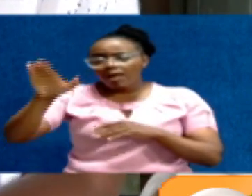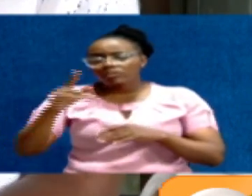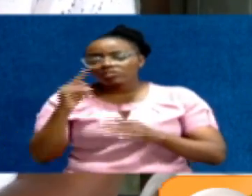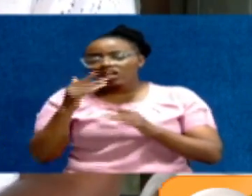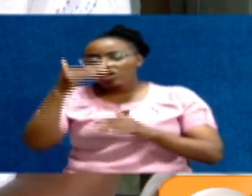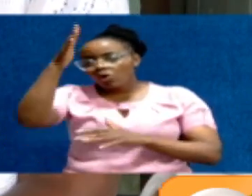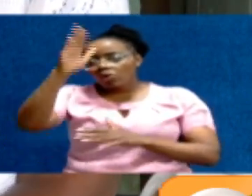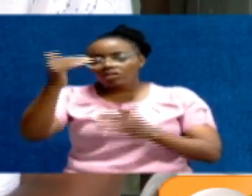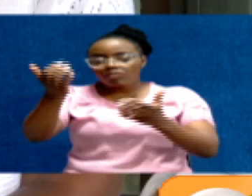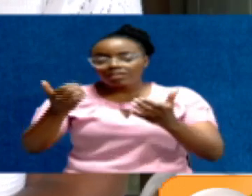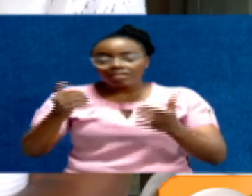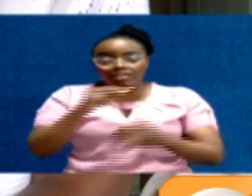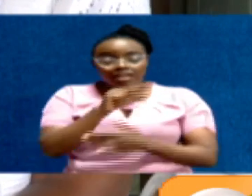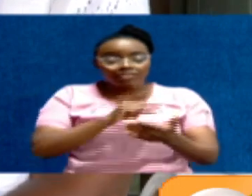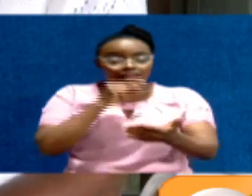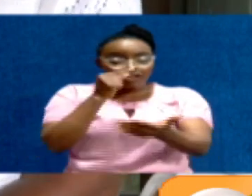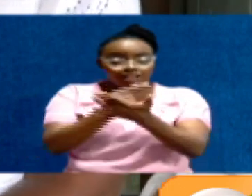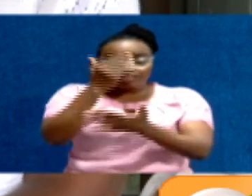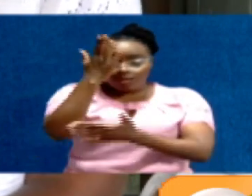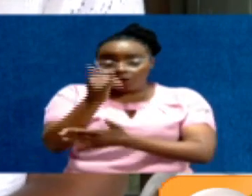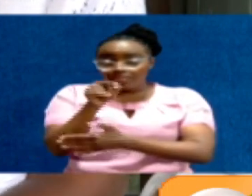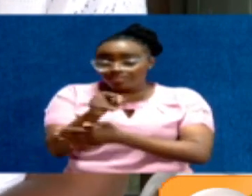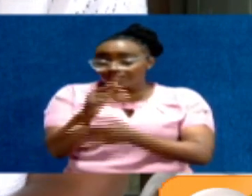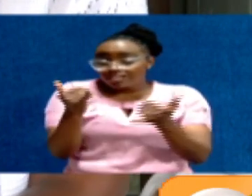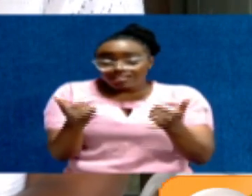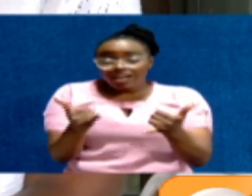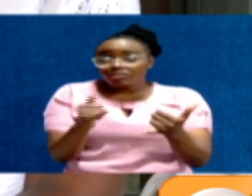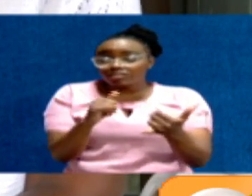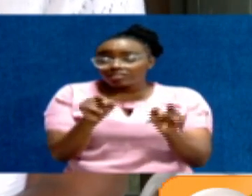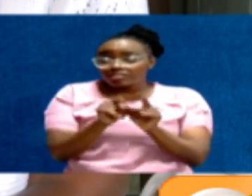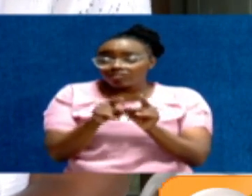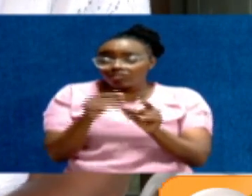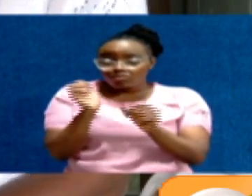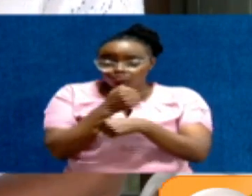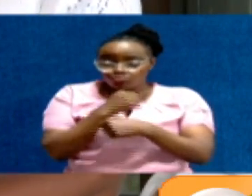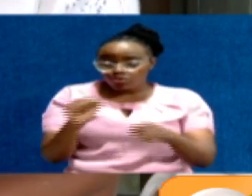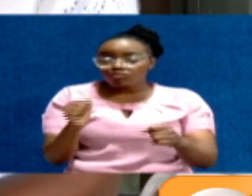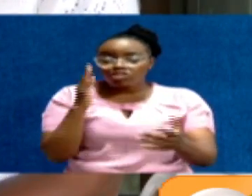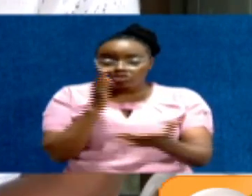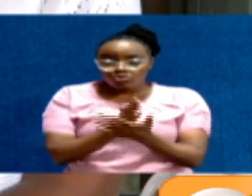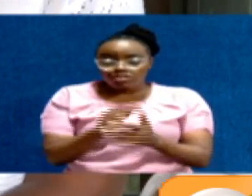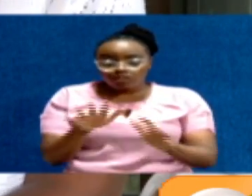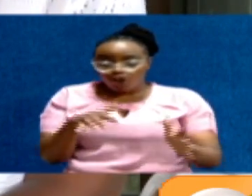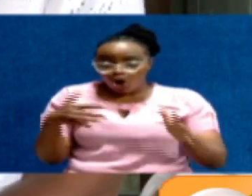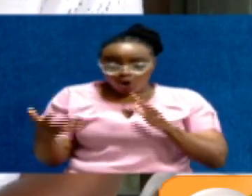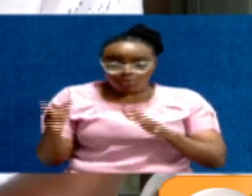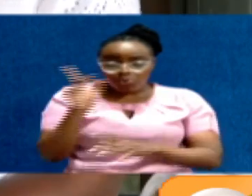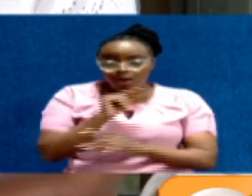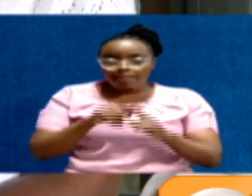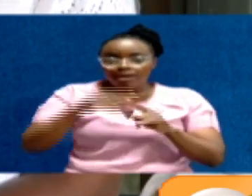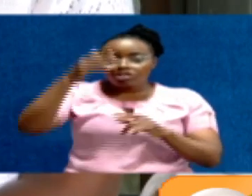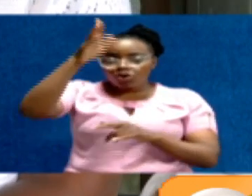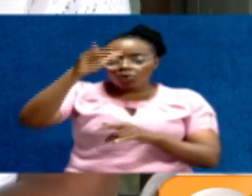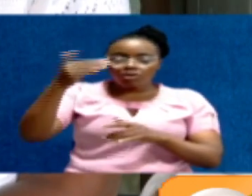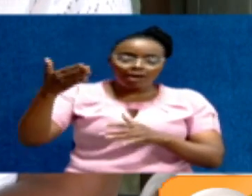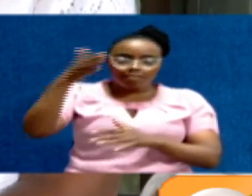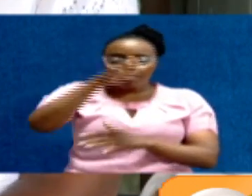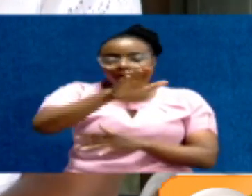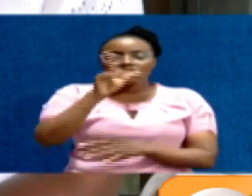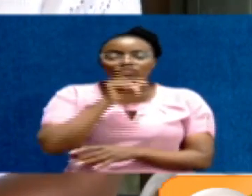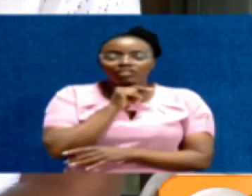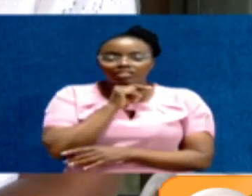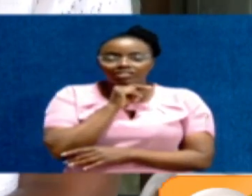Mungu nahitaji neema kwa sababu hii sasa imetupita. Na kweli akakollapse, lakini Mungu